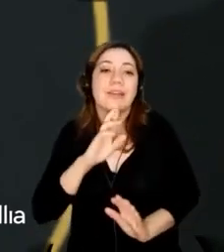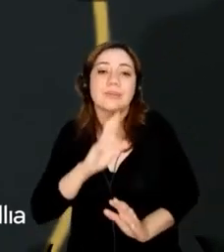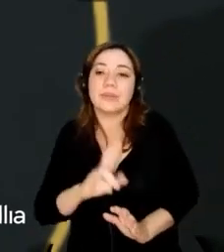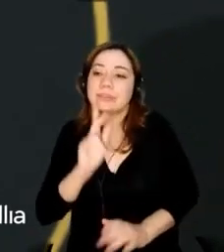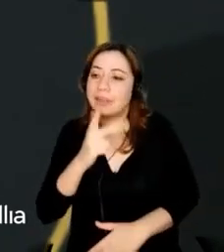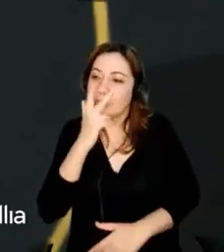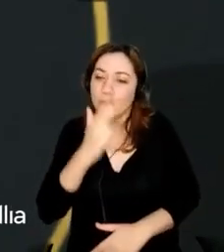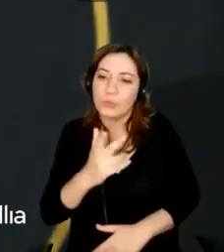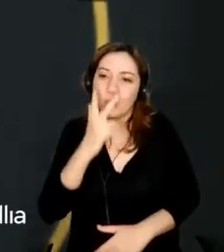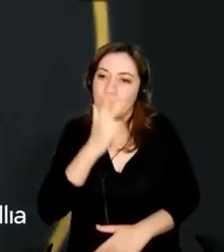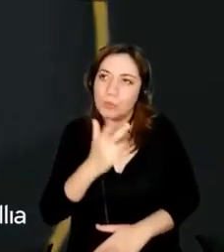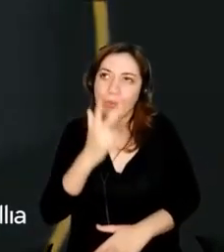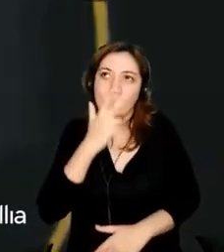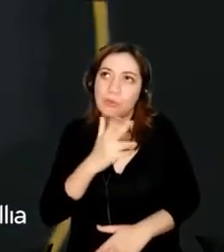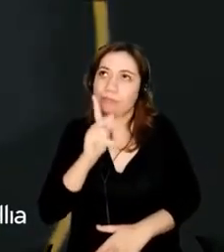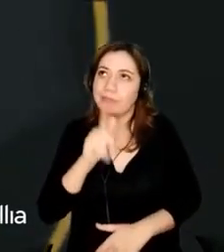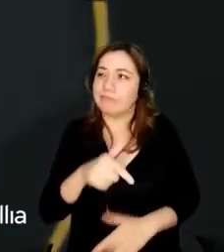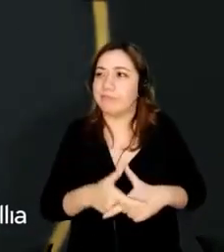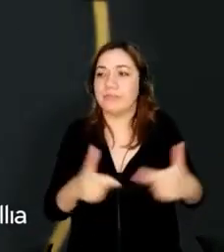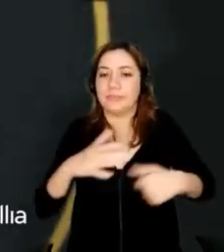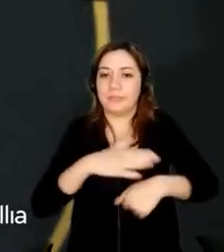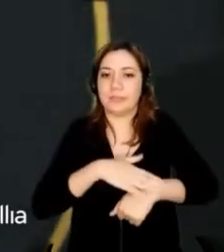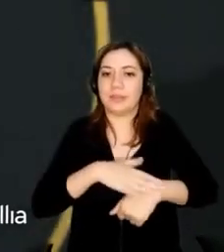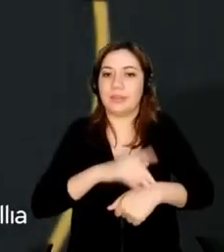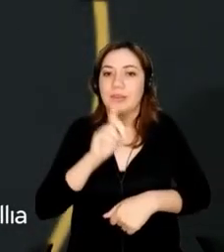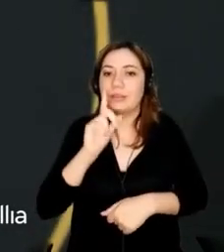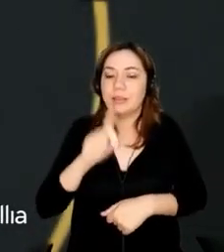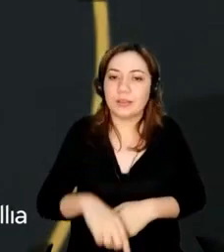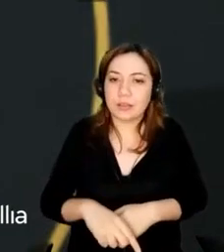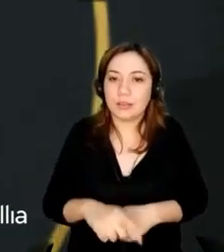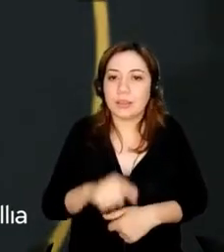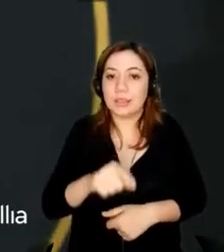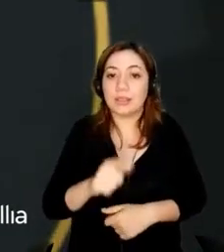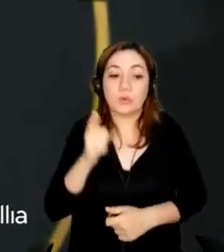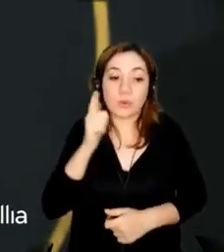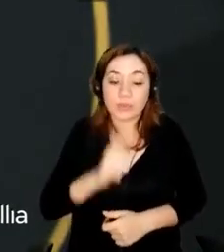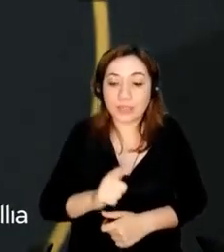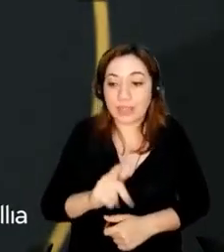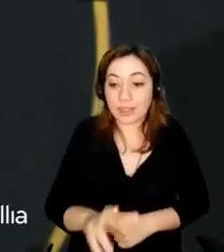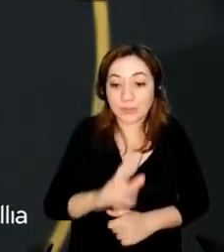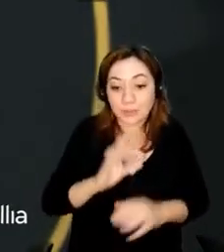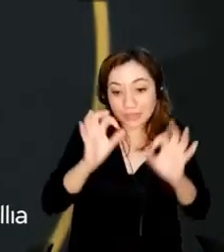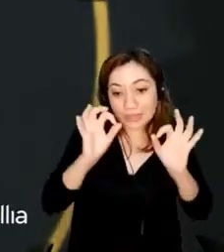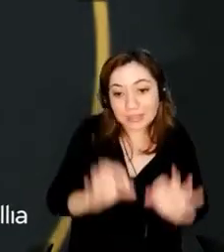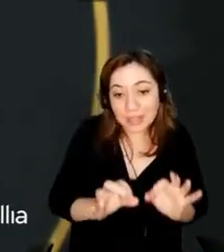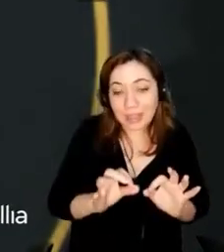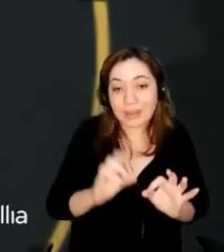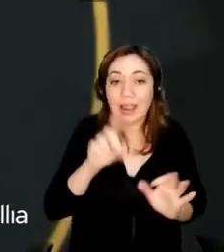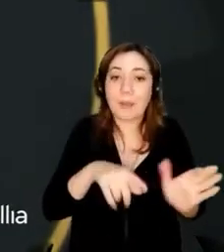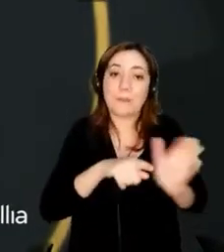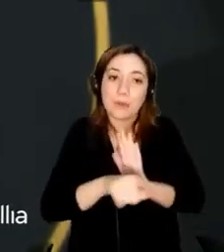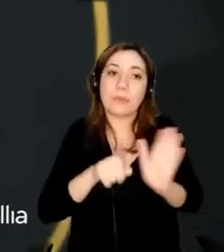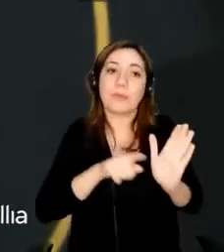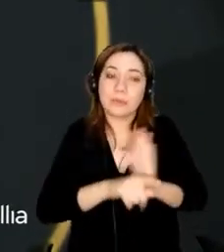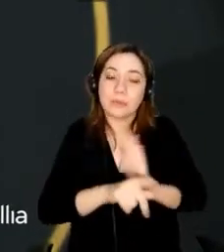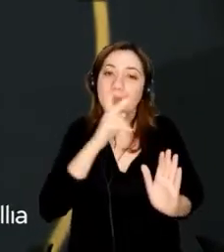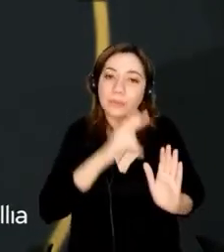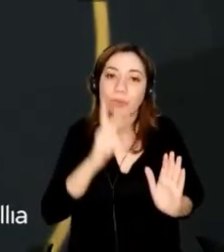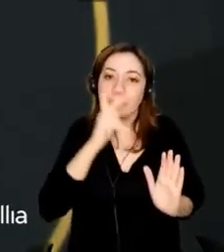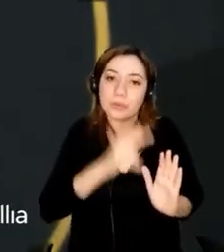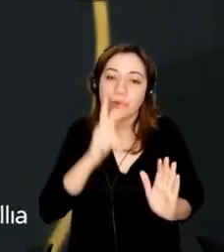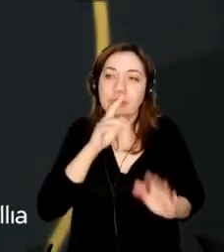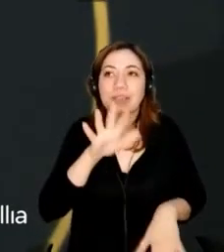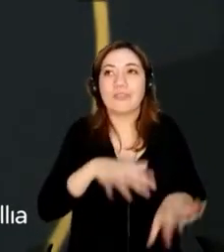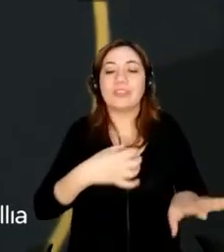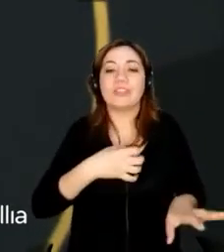of the time they're getting, you know, the right, as long as they get the right answer, it's always the same questions coming in over and over, maybe asked differently. So